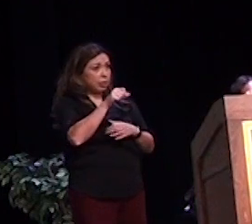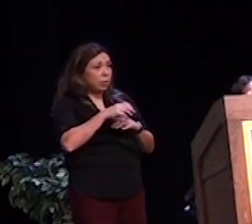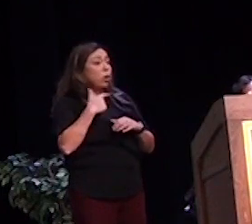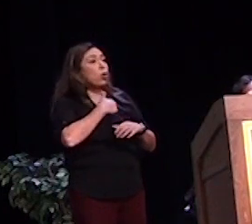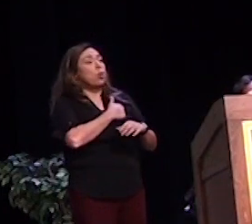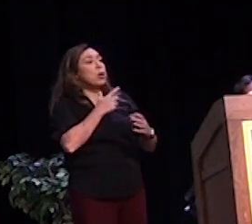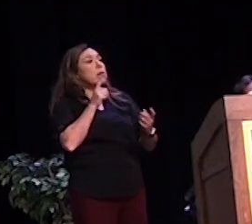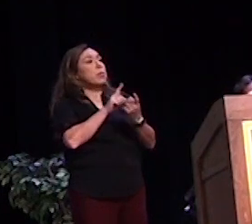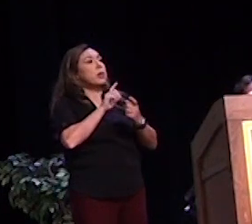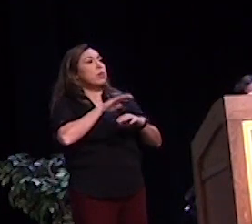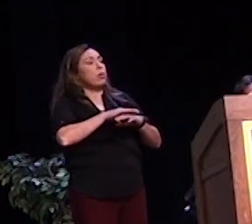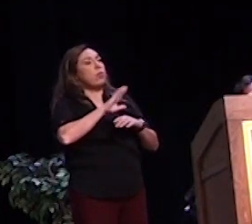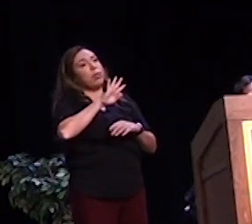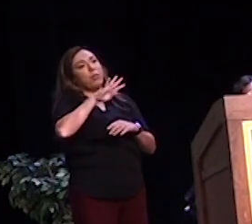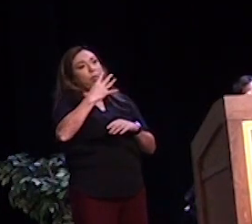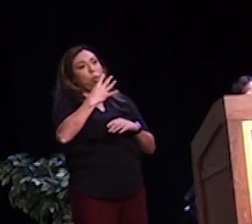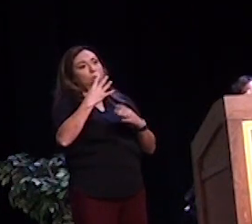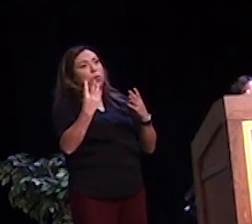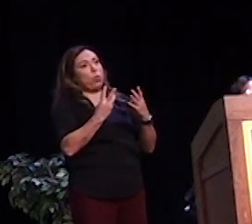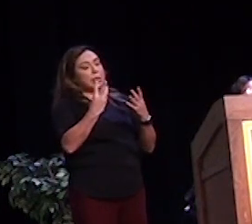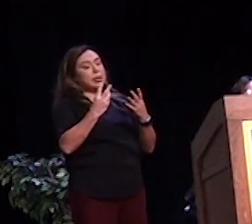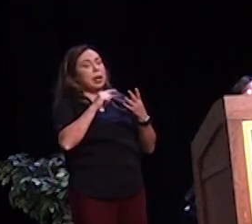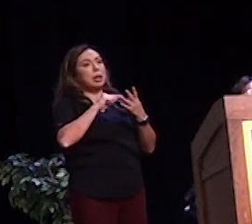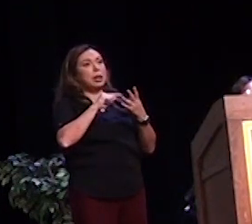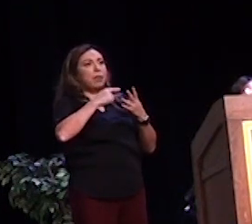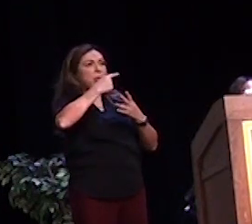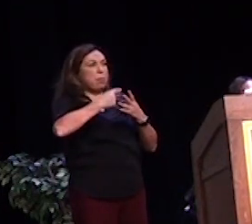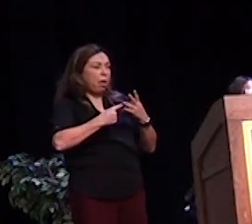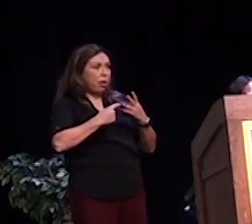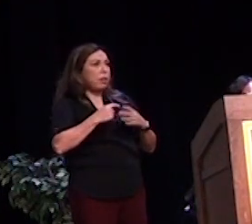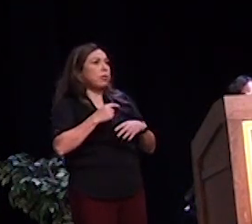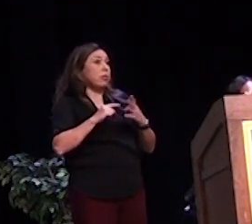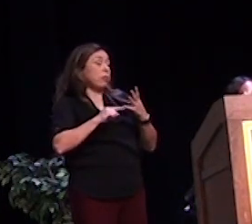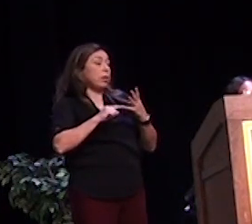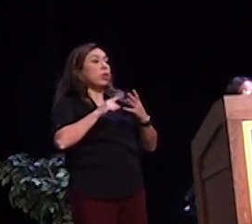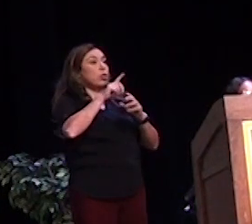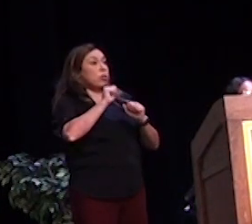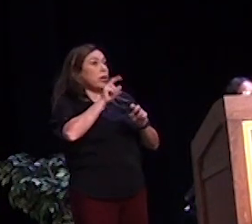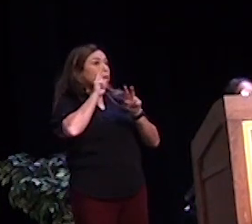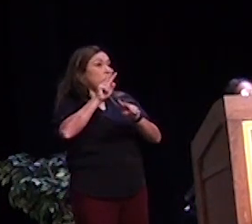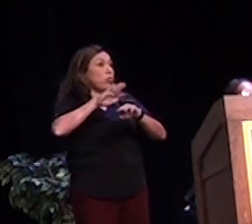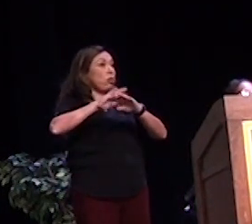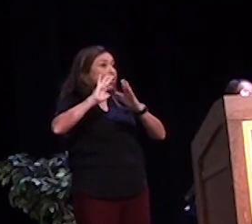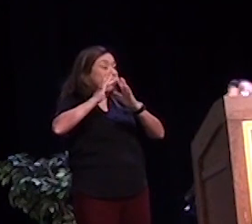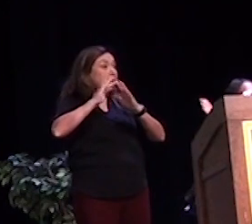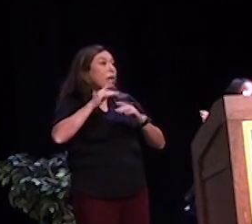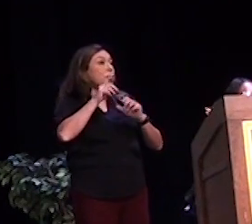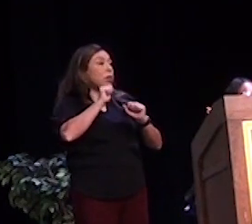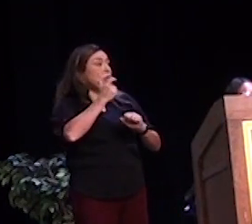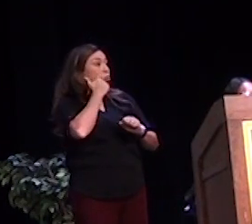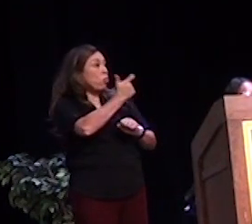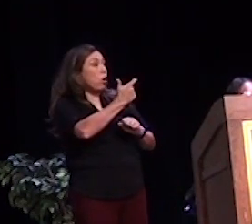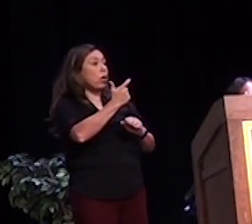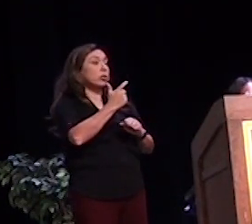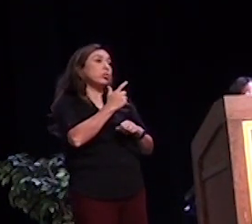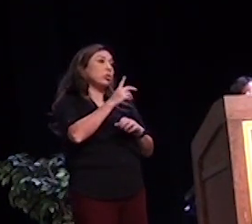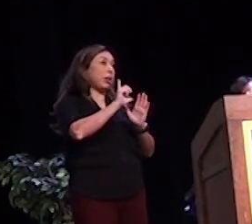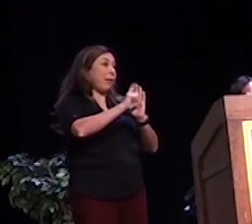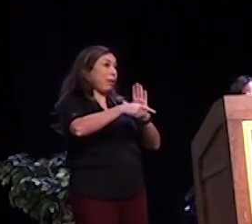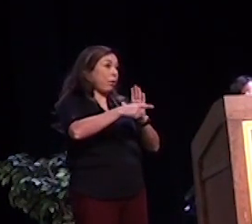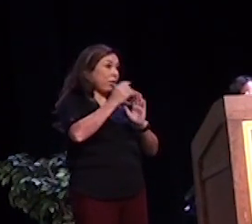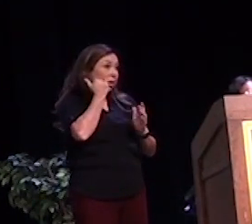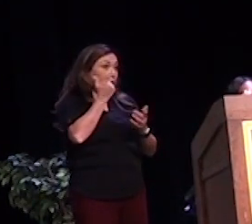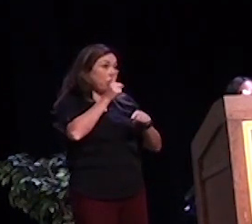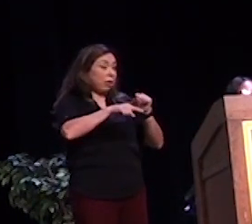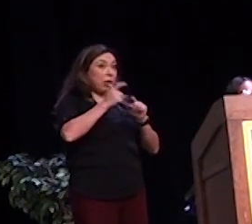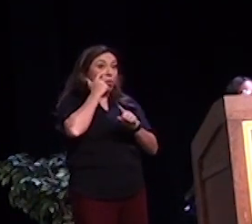on the 4th Wednesday of the month at City Tower, and you can do the meetings virtually. You can watch the recordings later if you're able